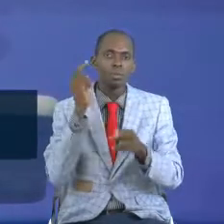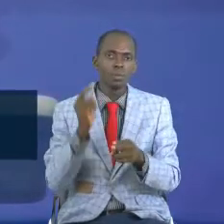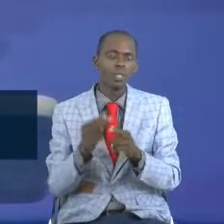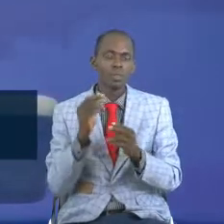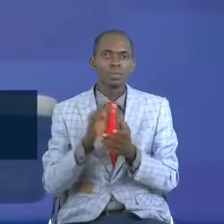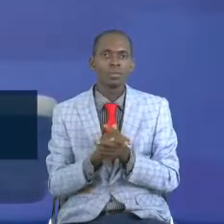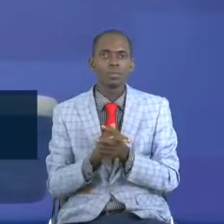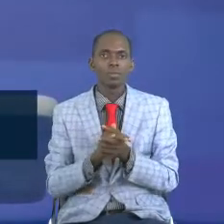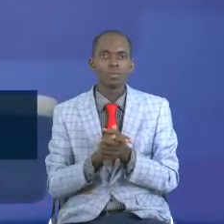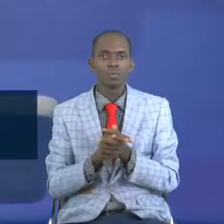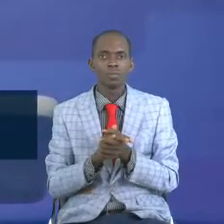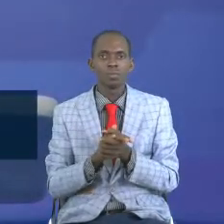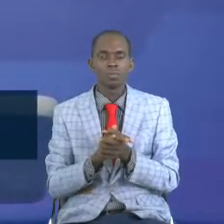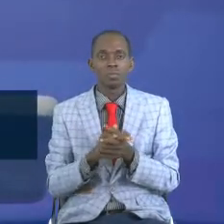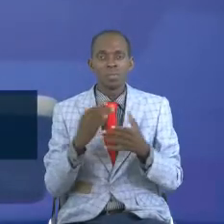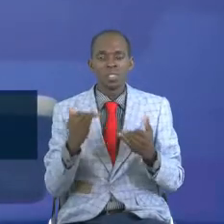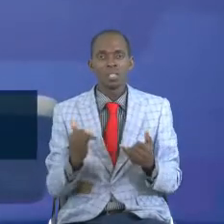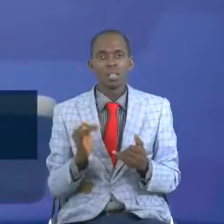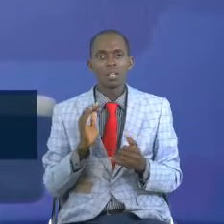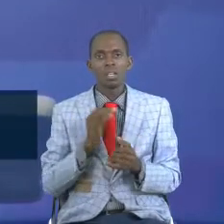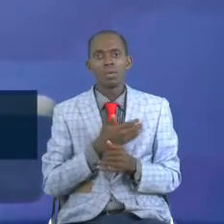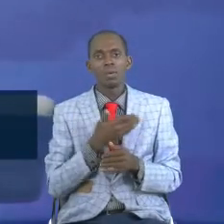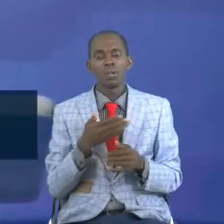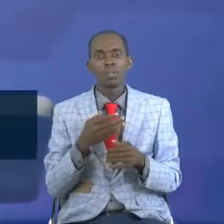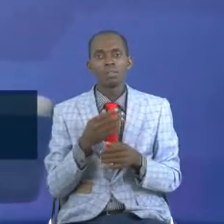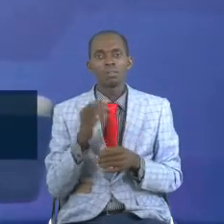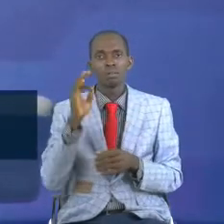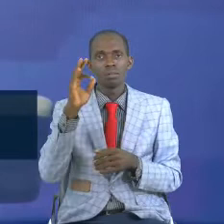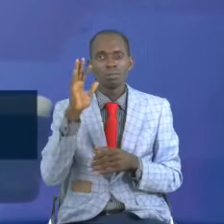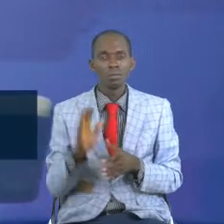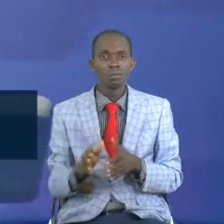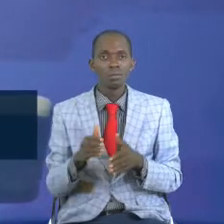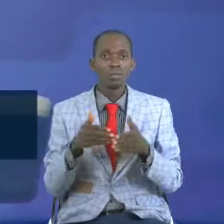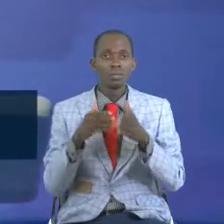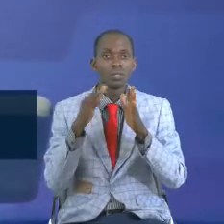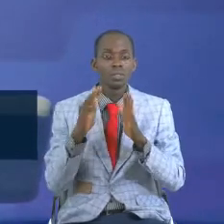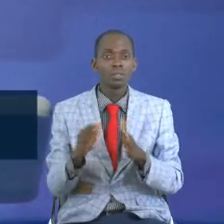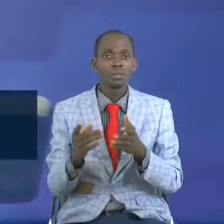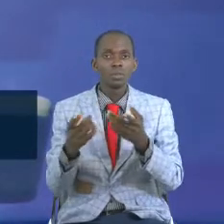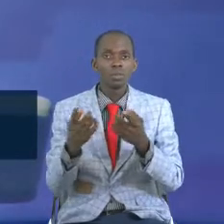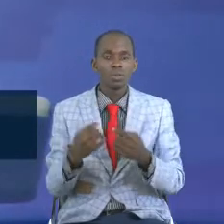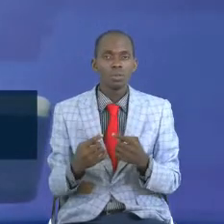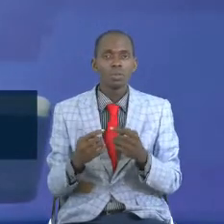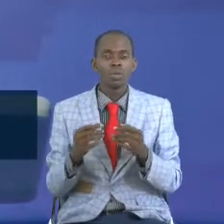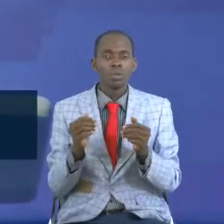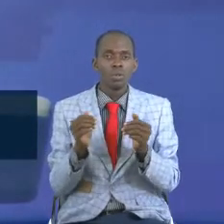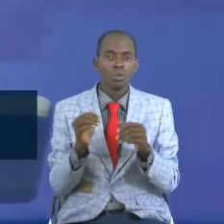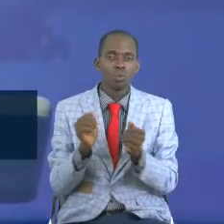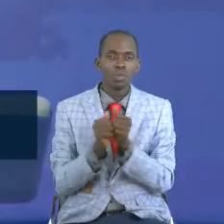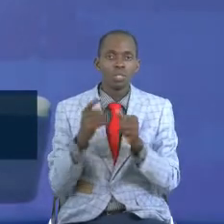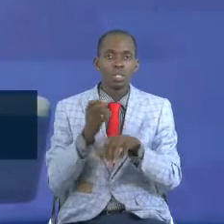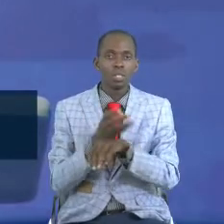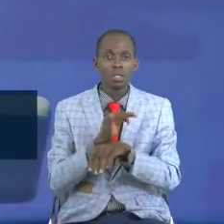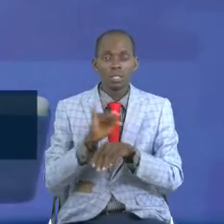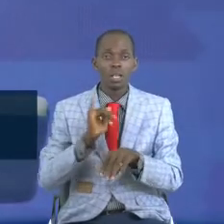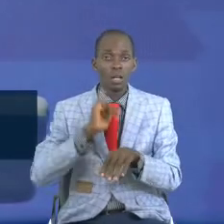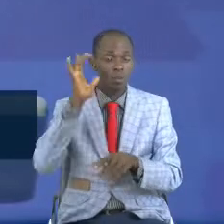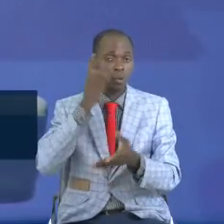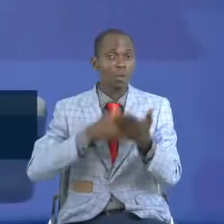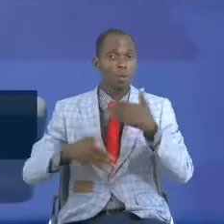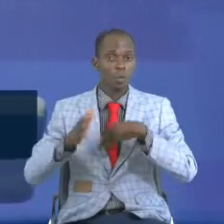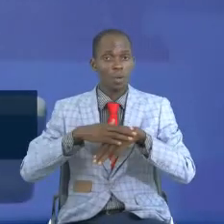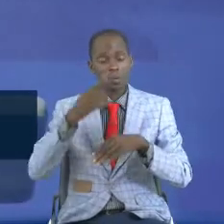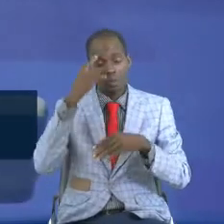on our overseer to help us with this counseling. I'll be coming back because tonight you're going to have healing,